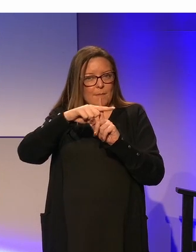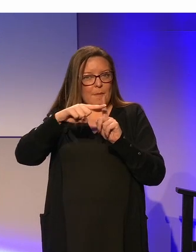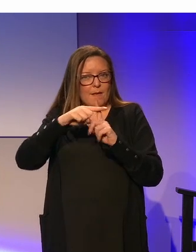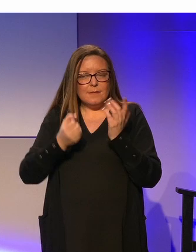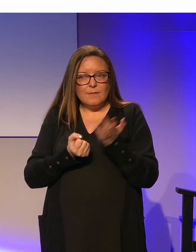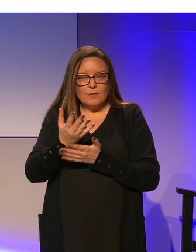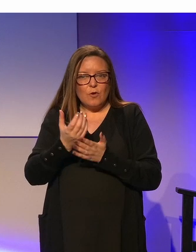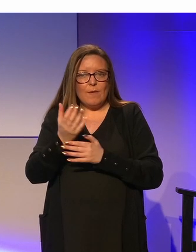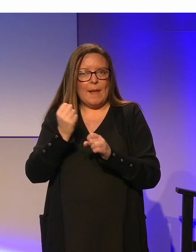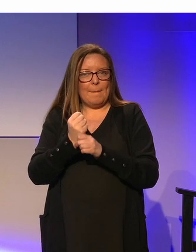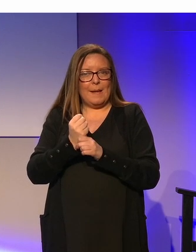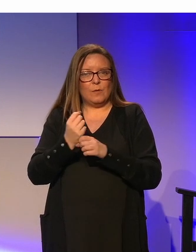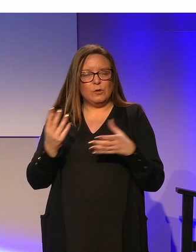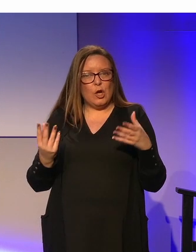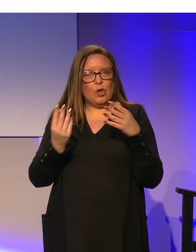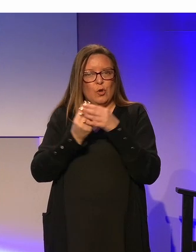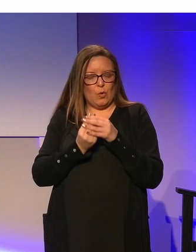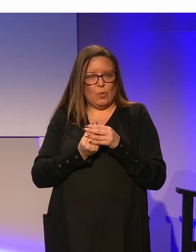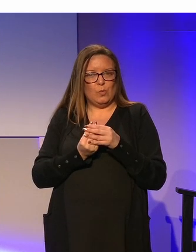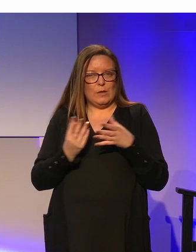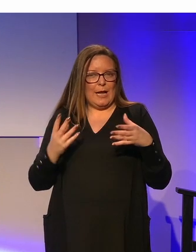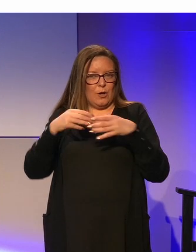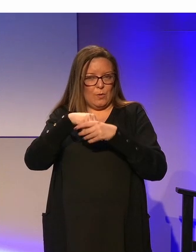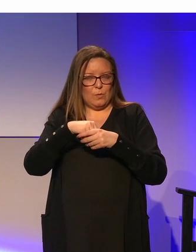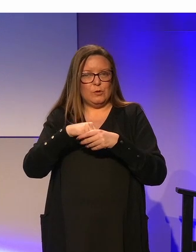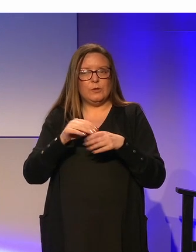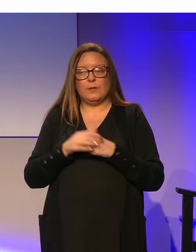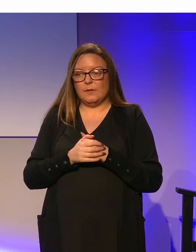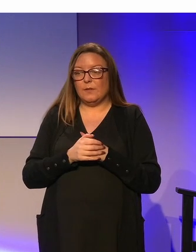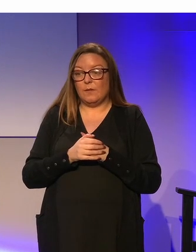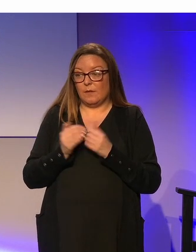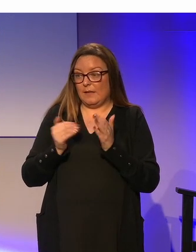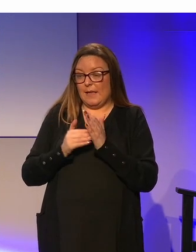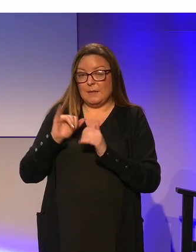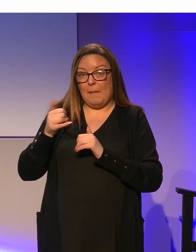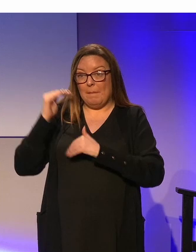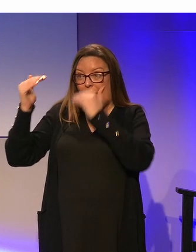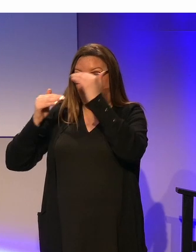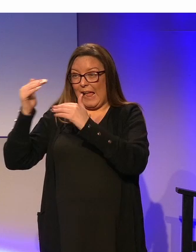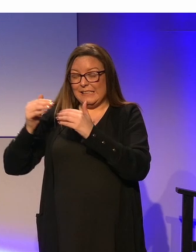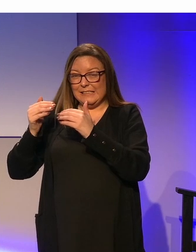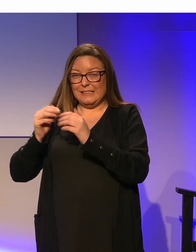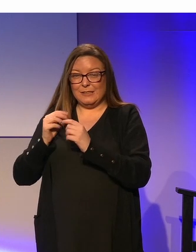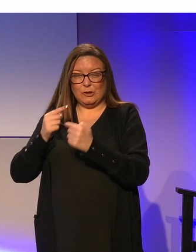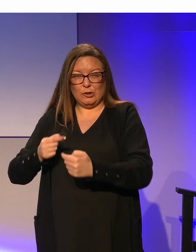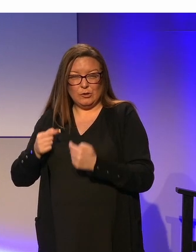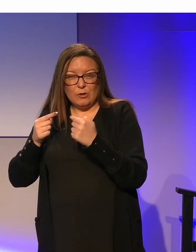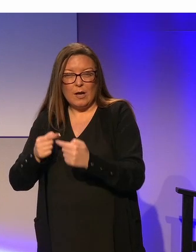of inclusion. So though the adults around the pupils may be struggling, may be